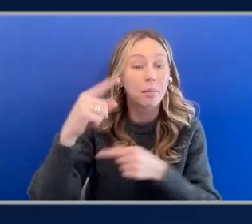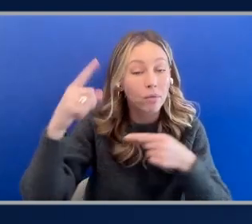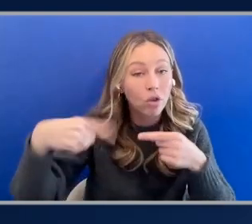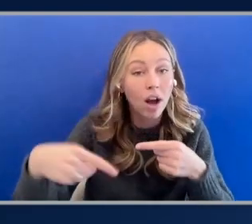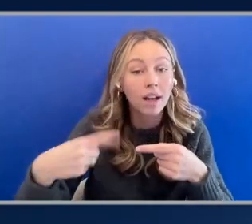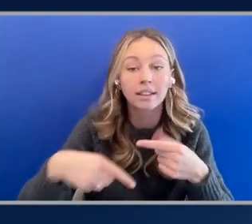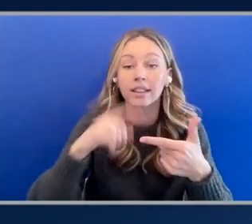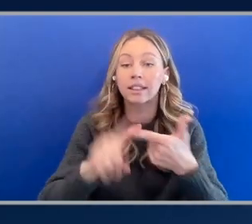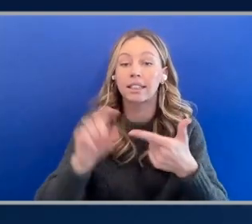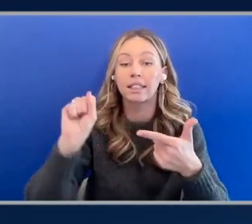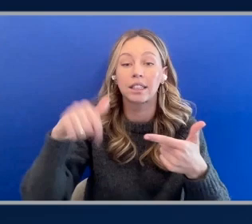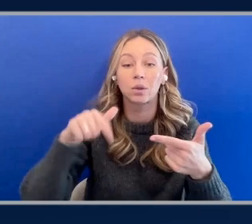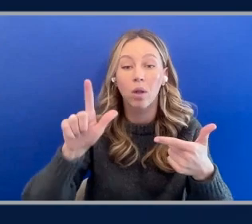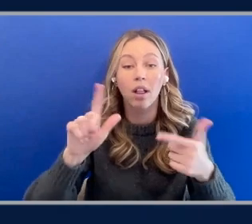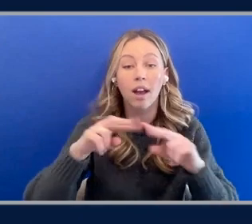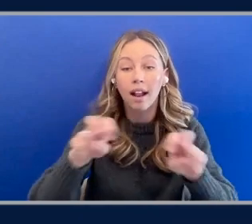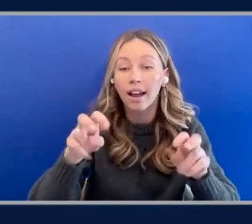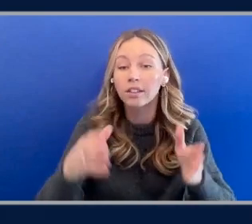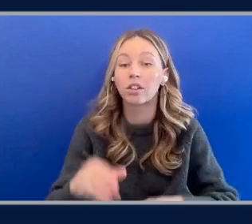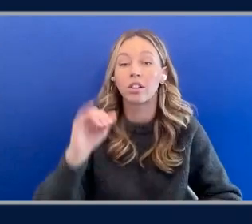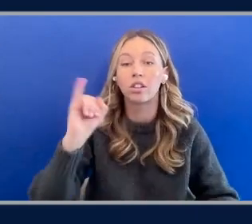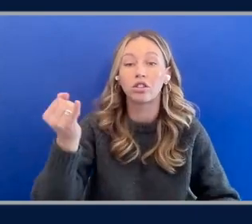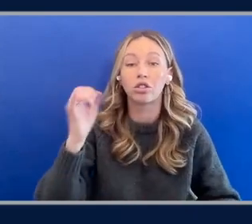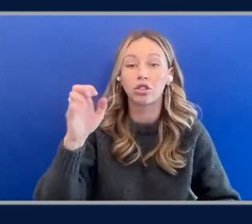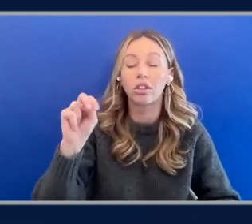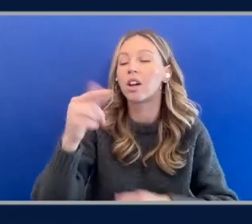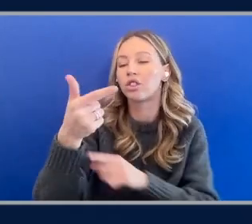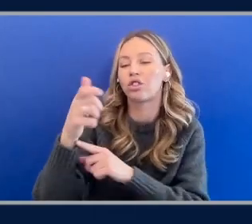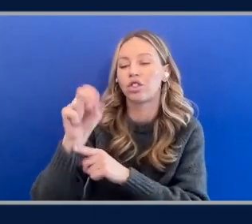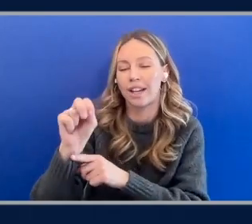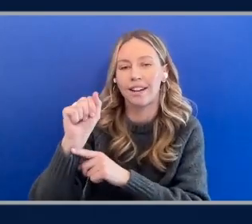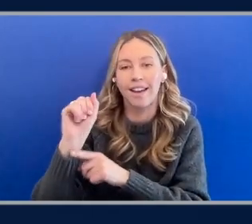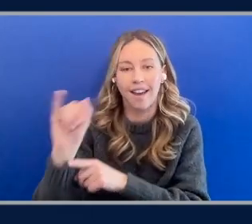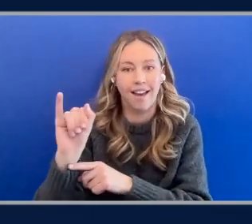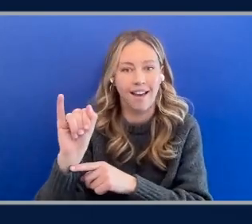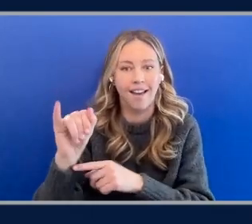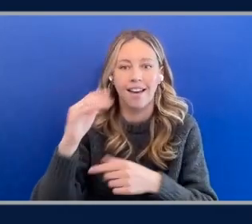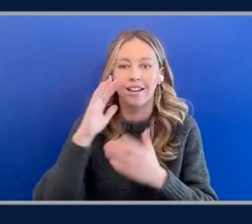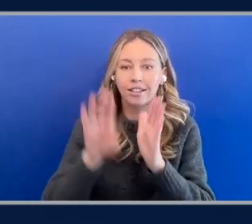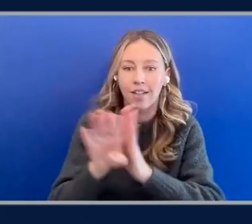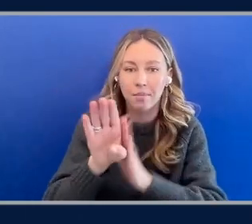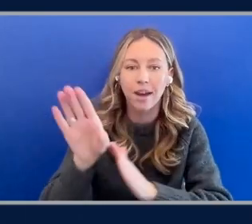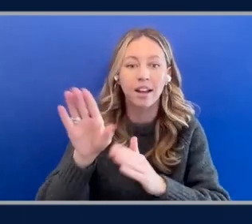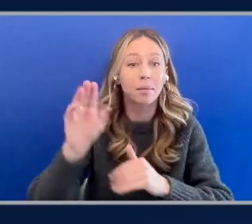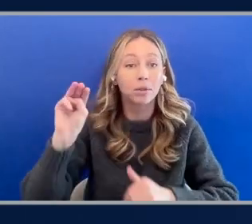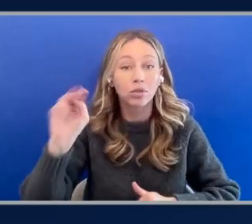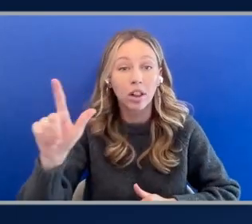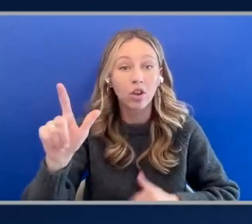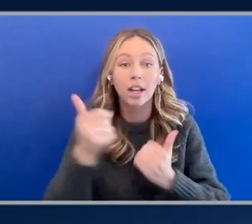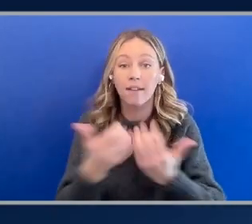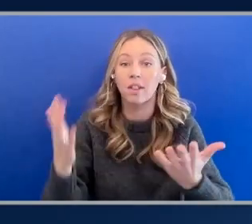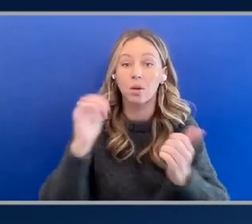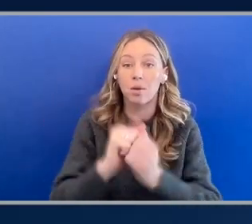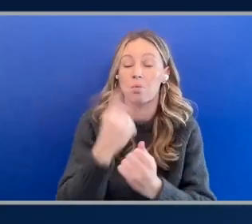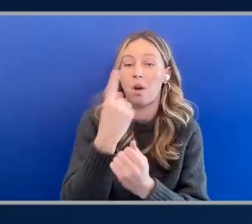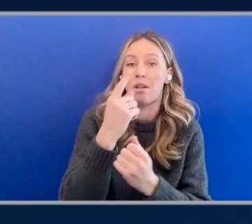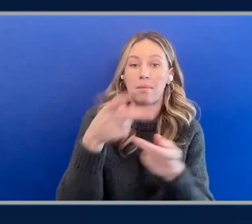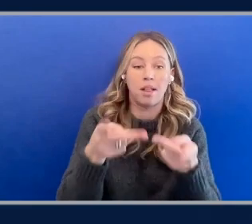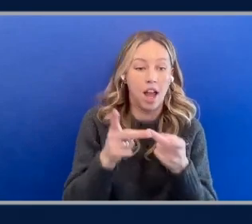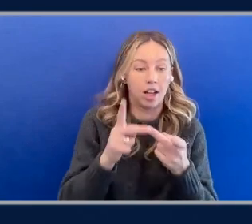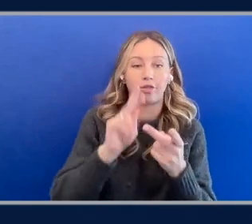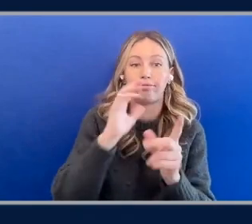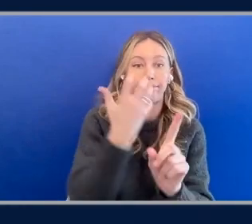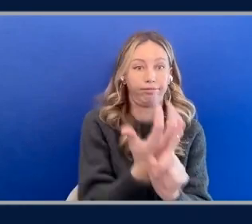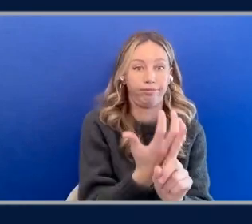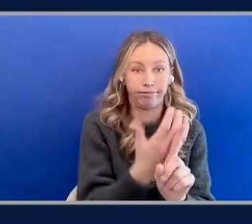analytics, GenAI app development, machine learning, everything in one place with embedded governance. The second big thing